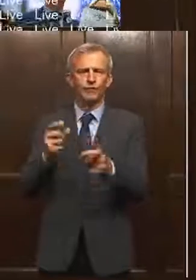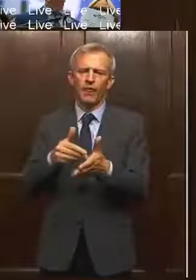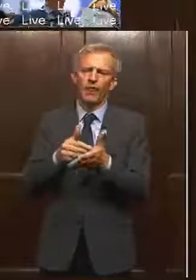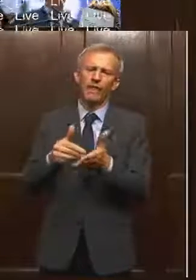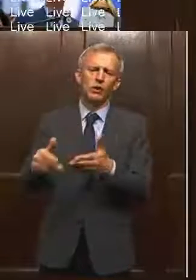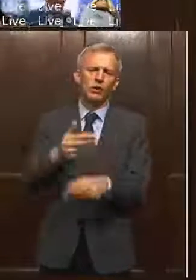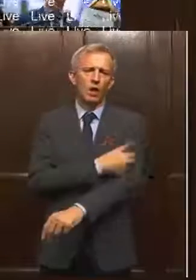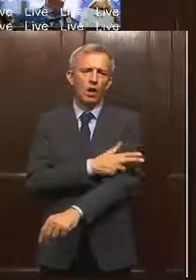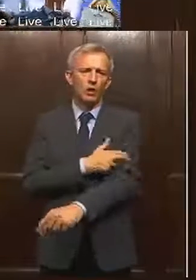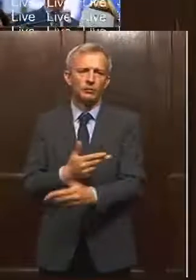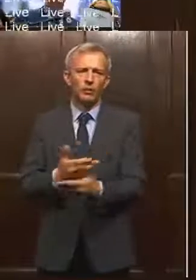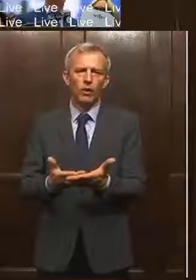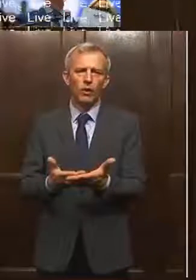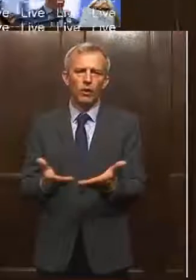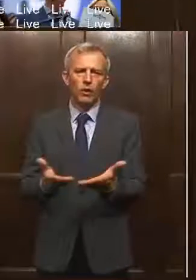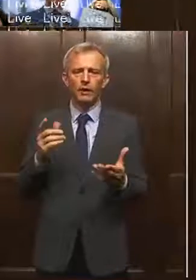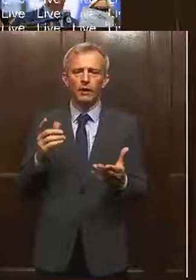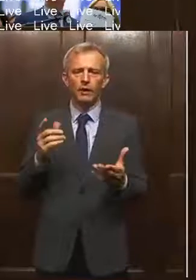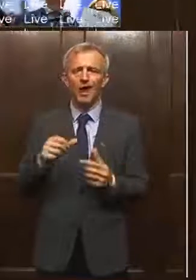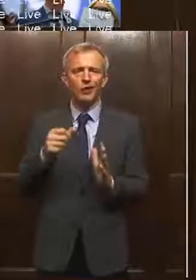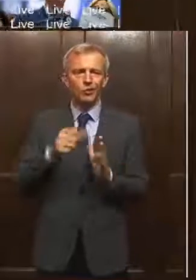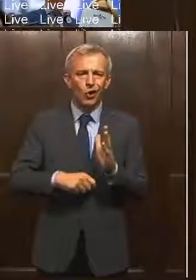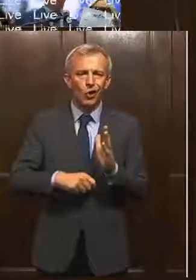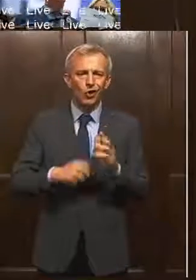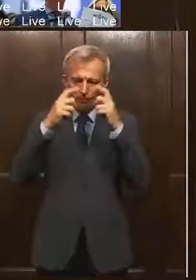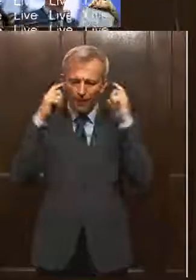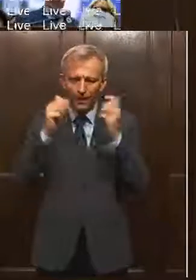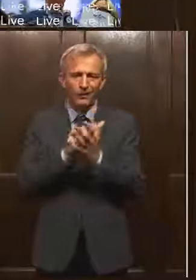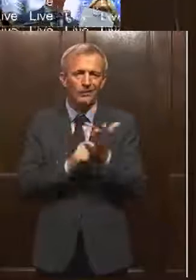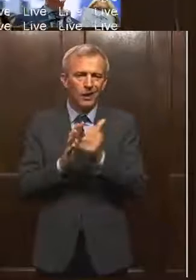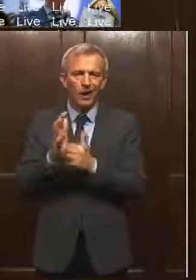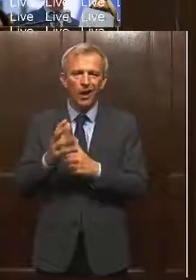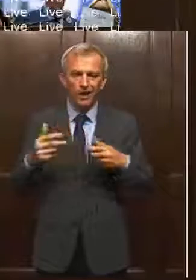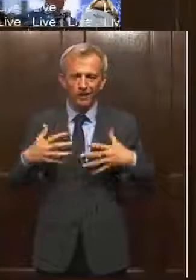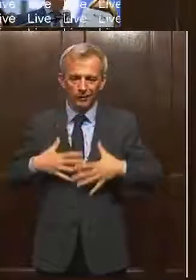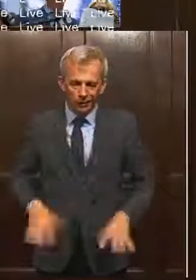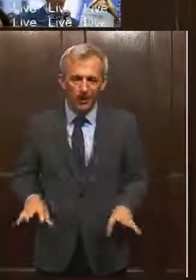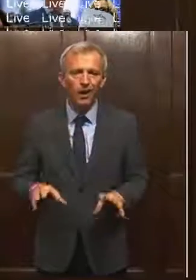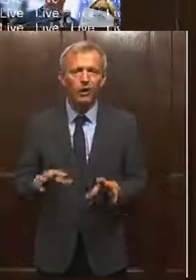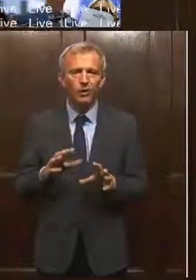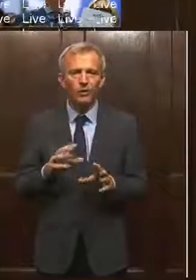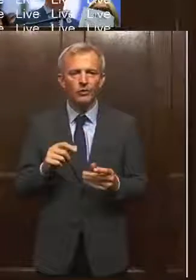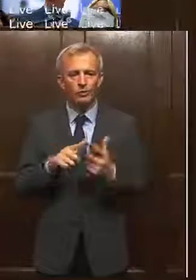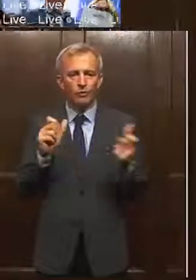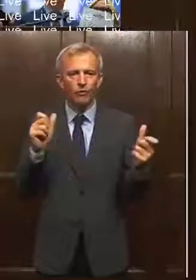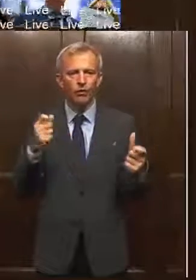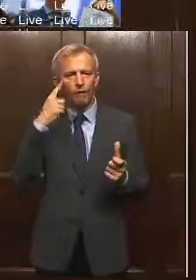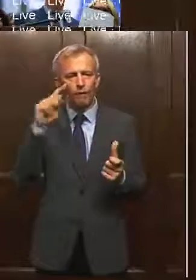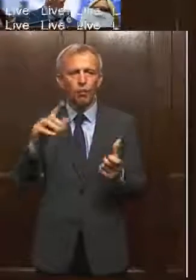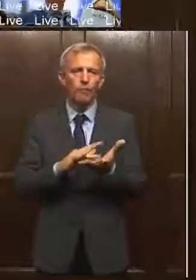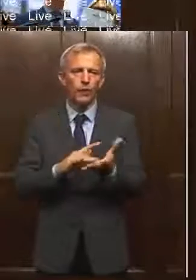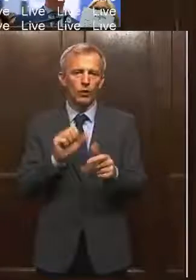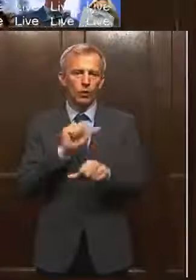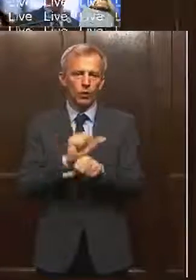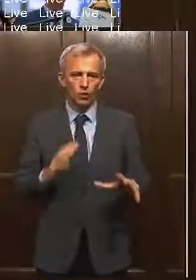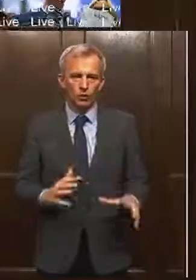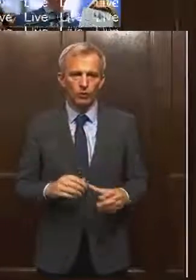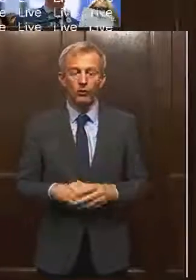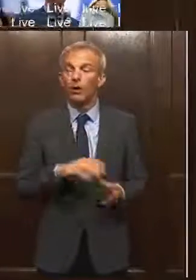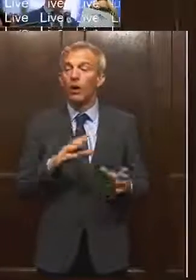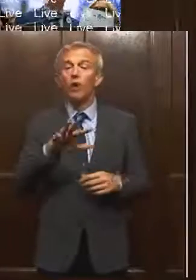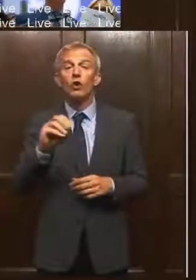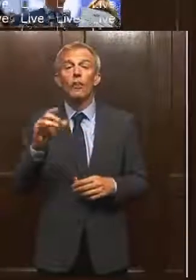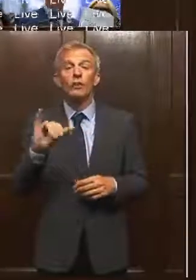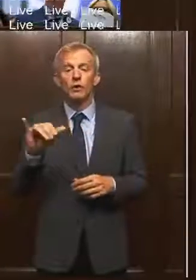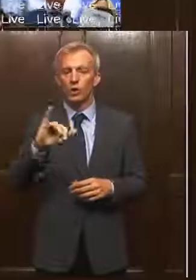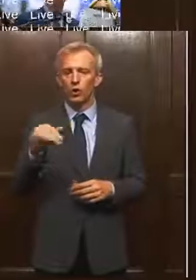supply, like surgical masks and gloves, hospital gowns, scrubs, and shoe covers for medical workers. Companies like John